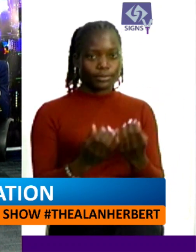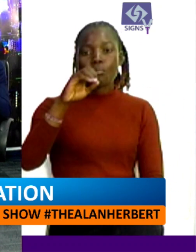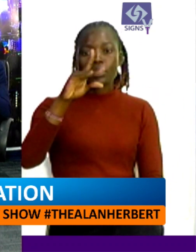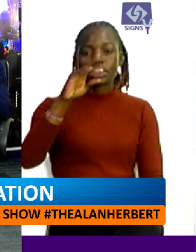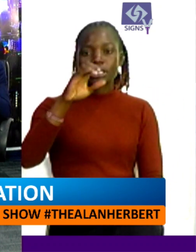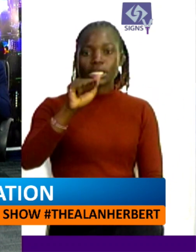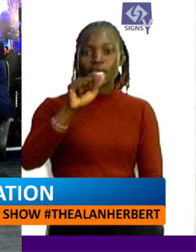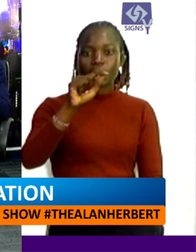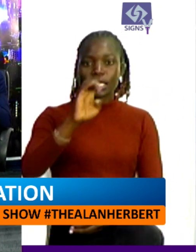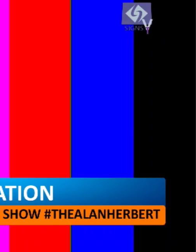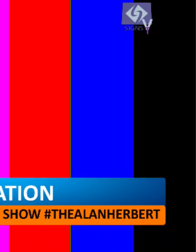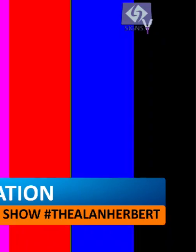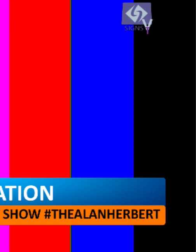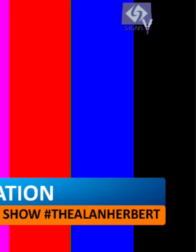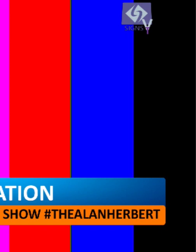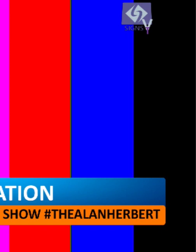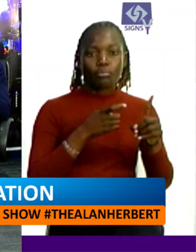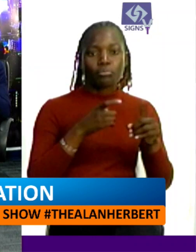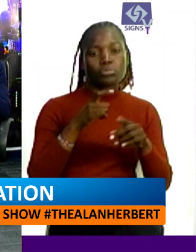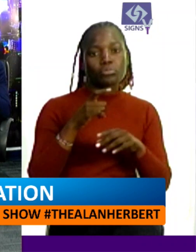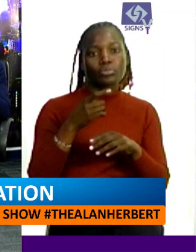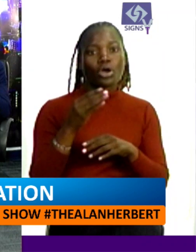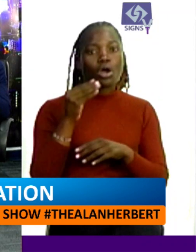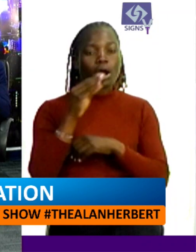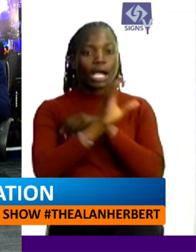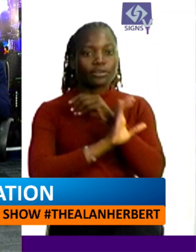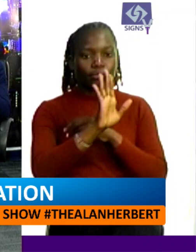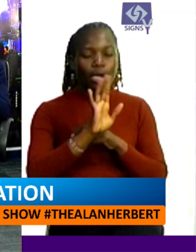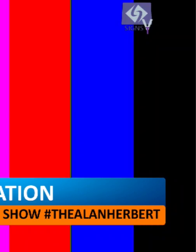community. Country to US